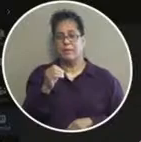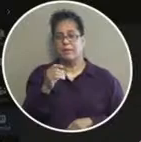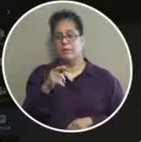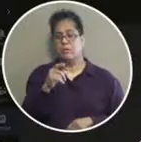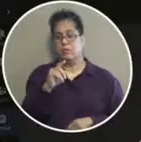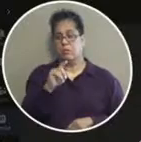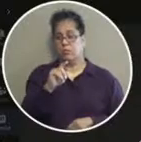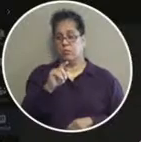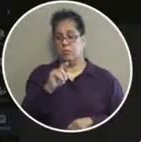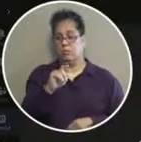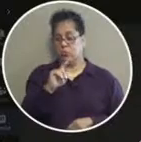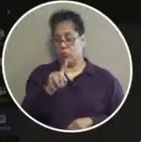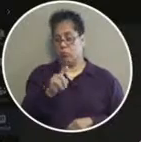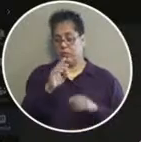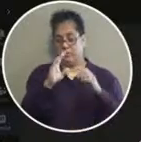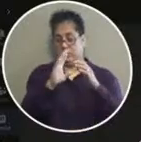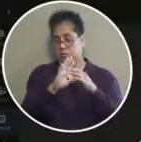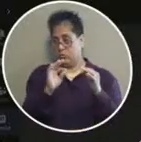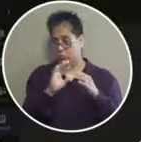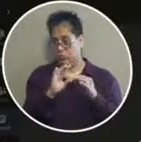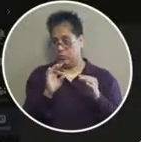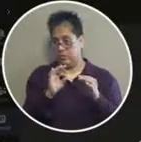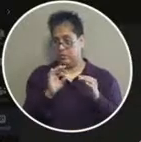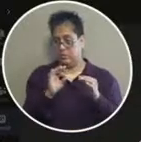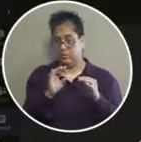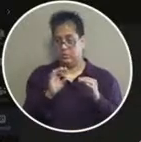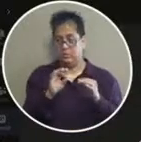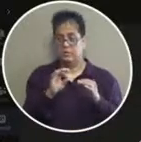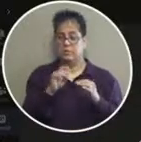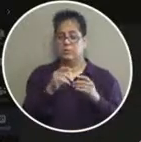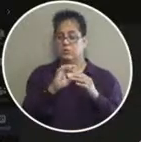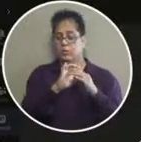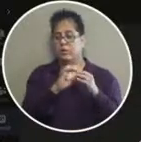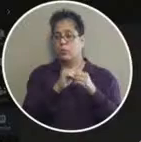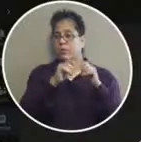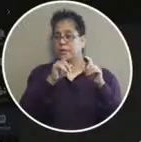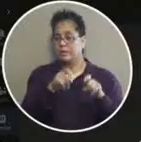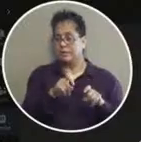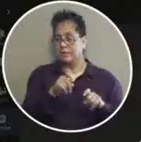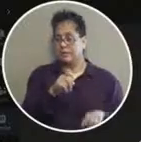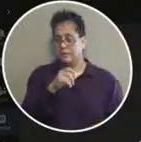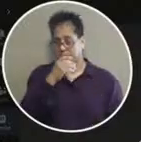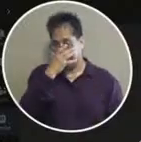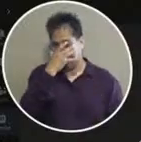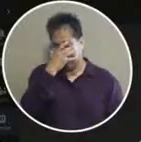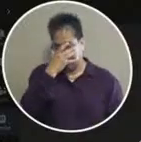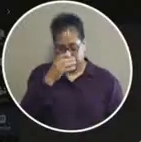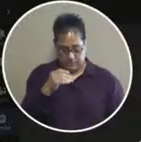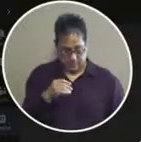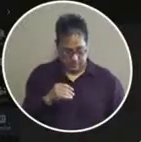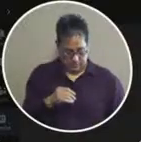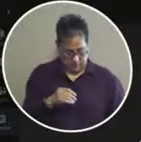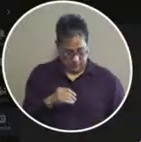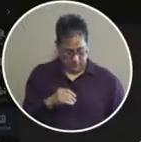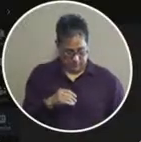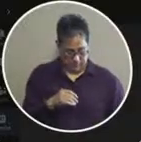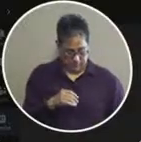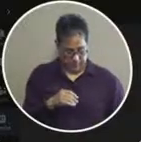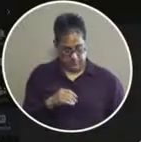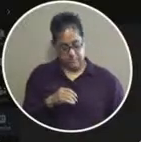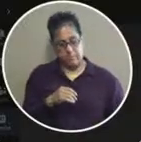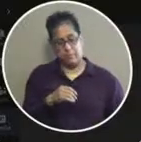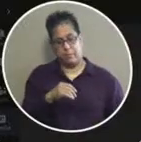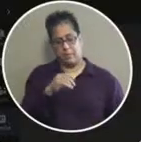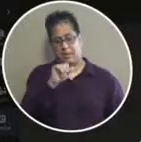one of the stories, I guess I'll just start with some questions relating to testing. One of the stories that was reported this week was